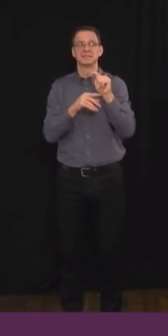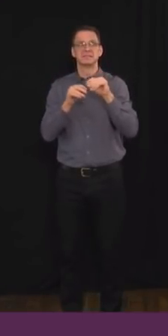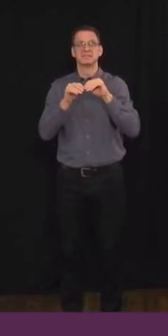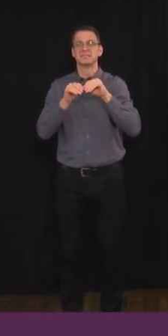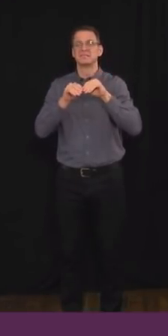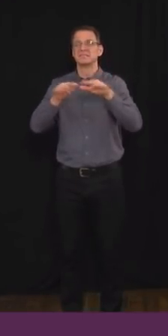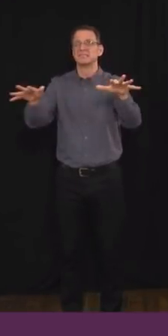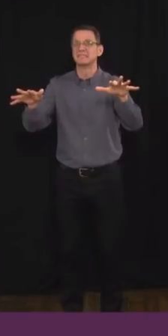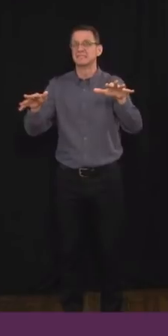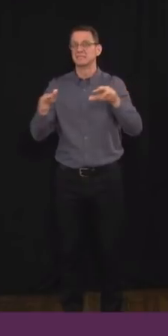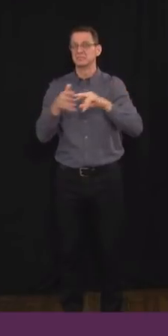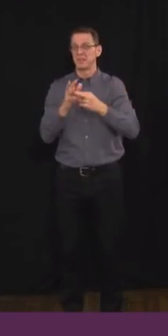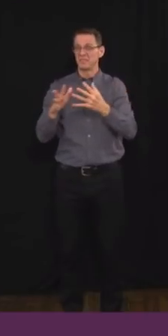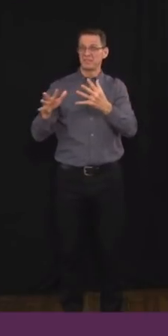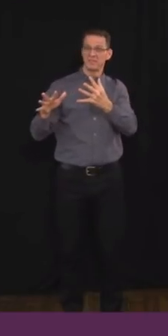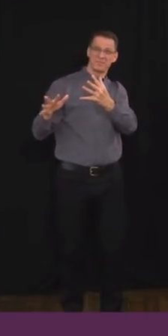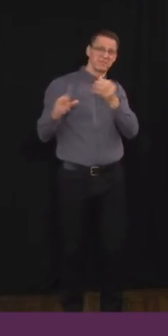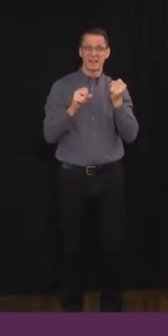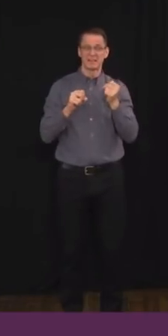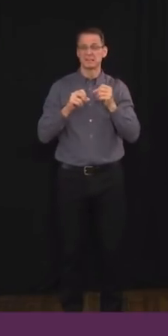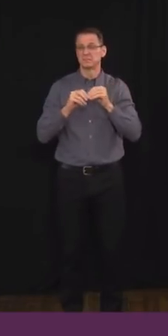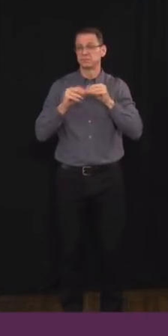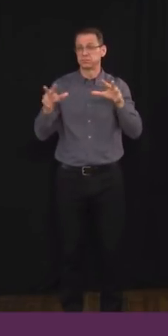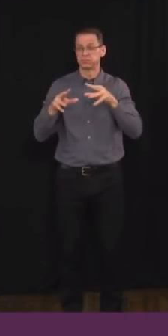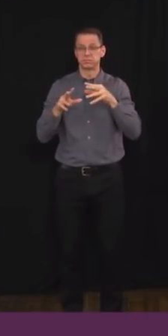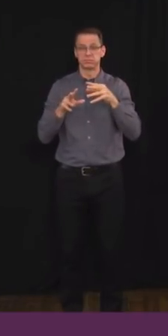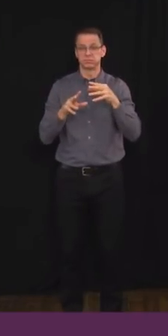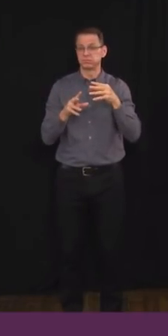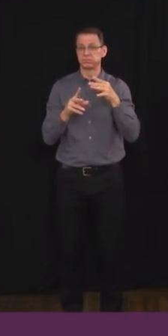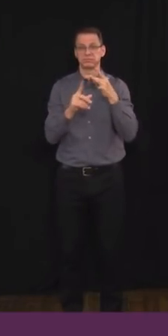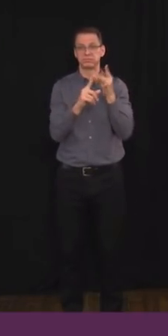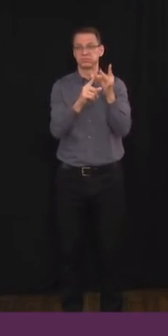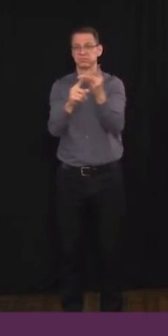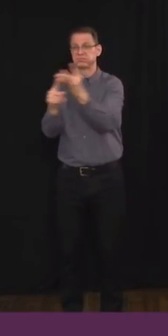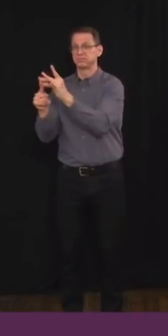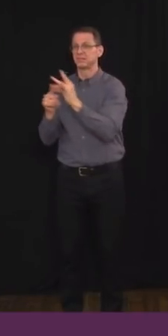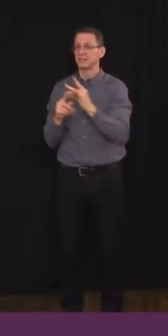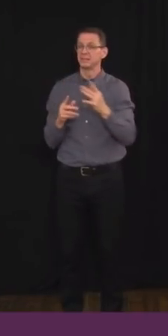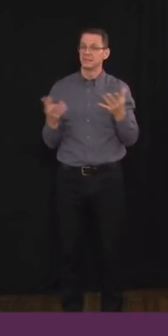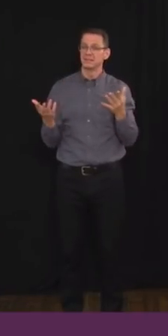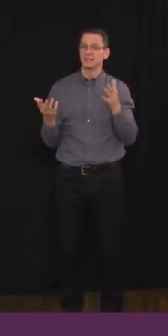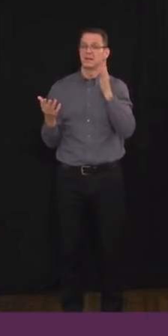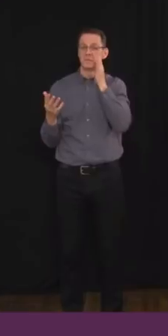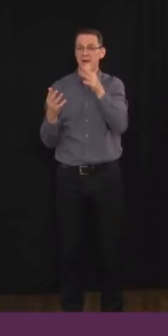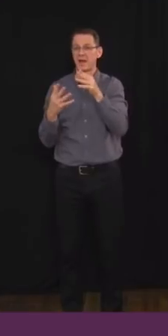seen in some other parts of the world, we will have to impose stronger restrictions again.